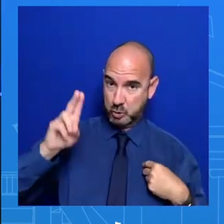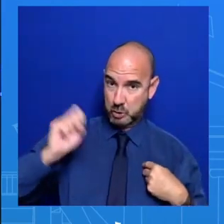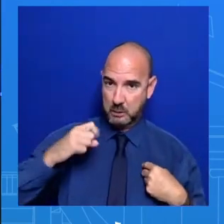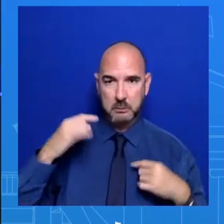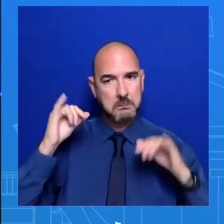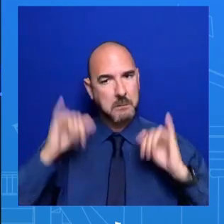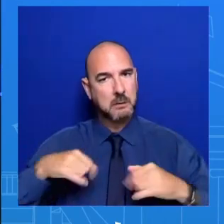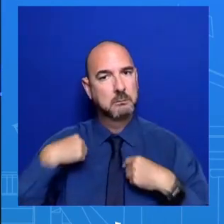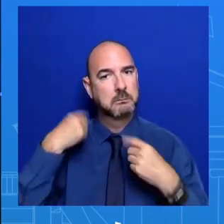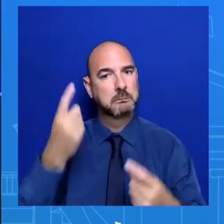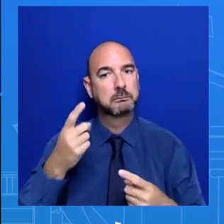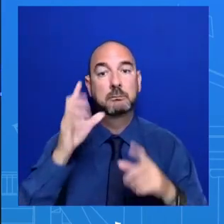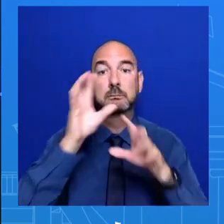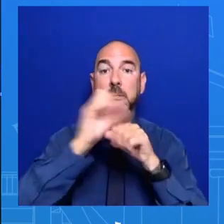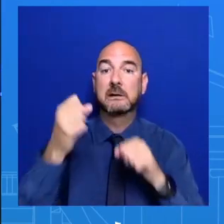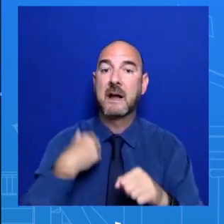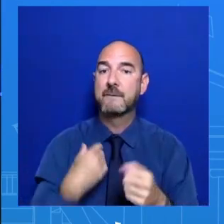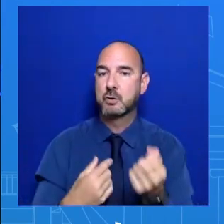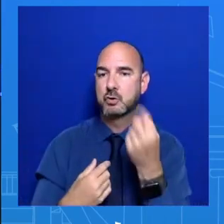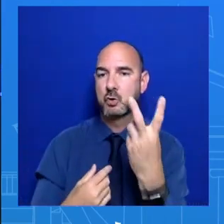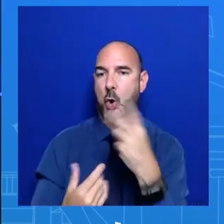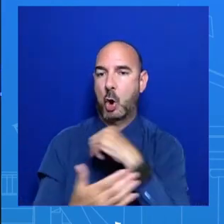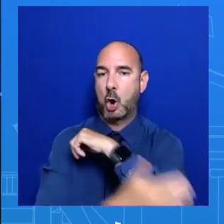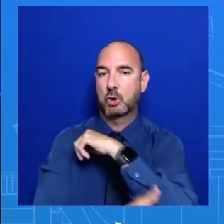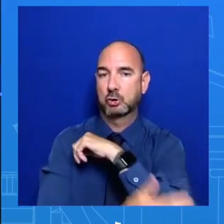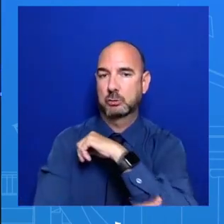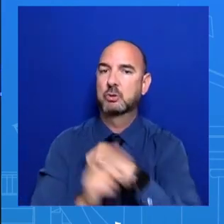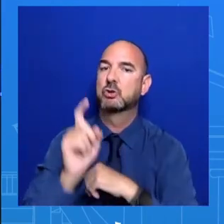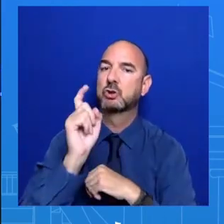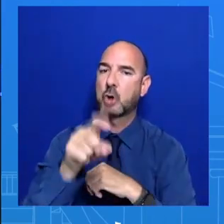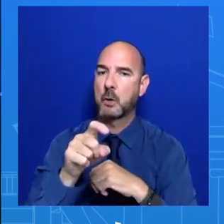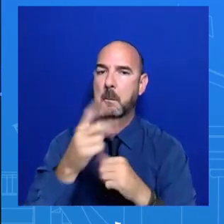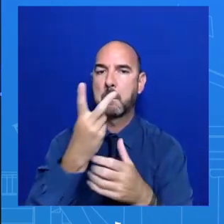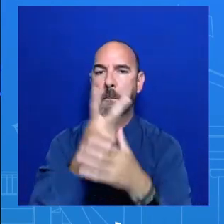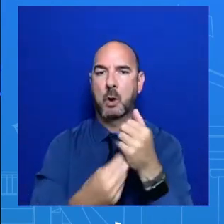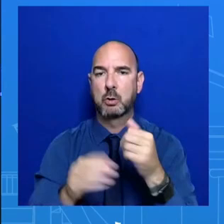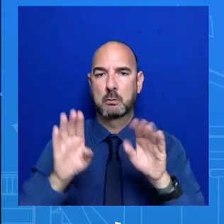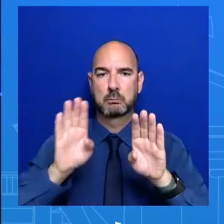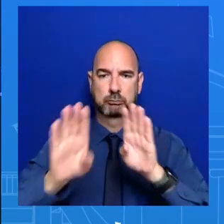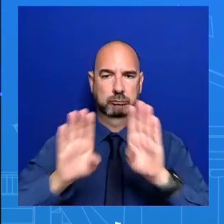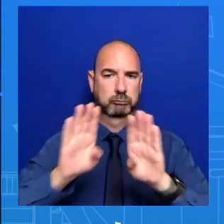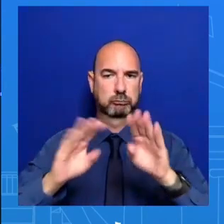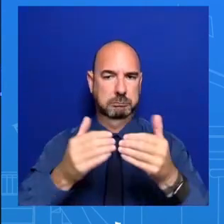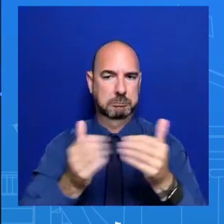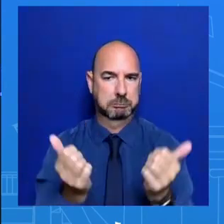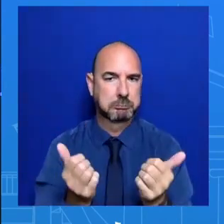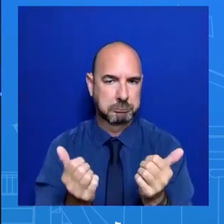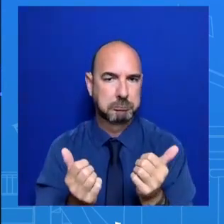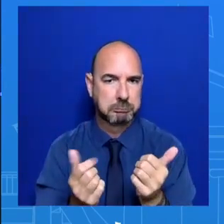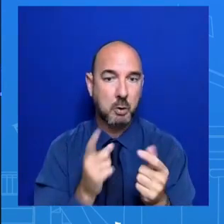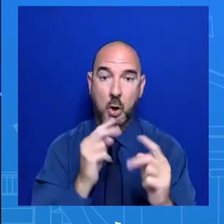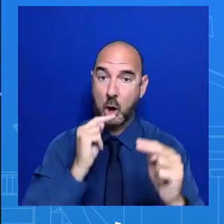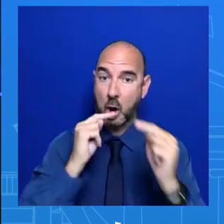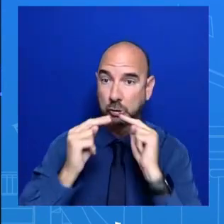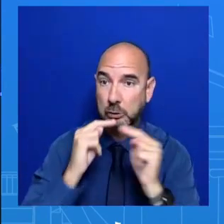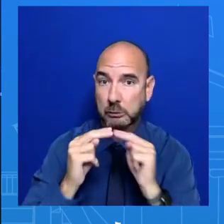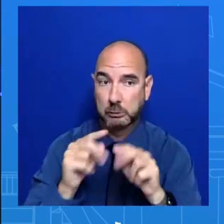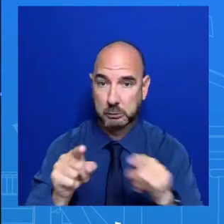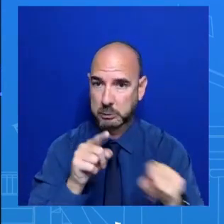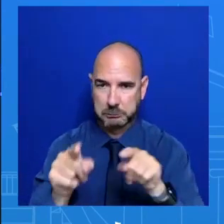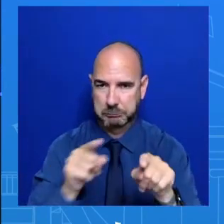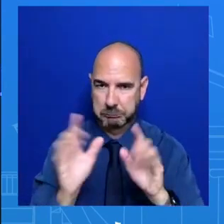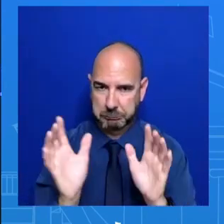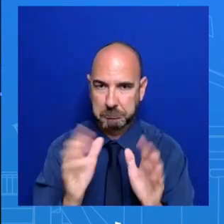equally emphatic on the record that that two-state solution should be brought about through direct negotiations through the parties, not through unilateral recognition. That's